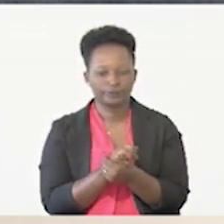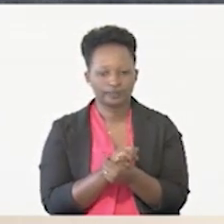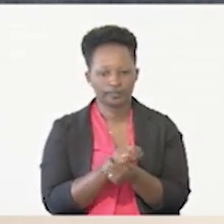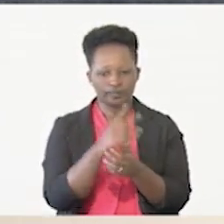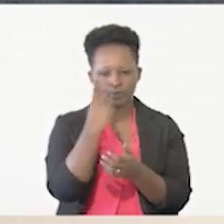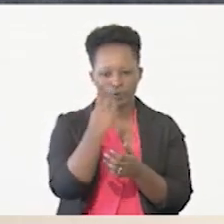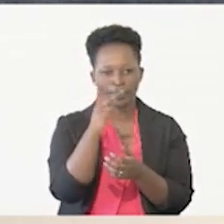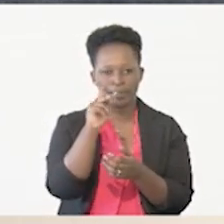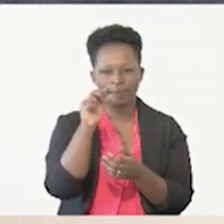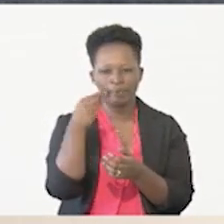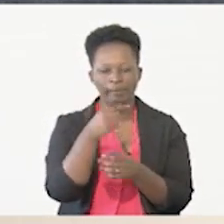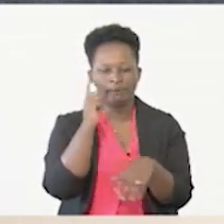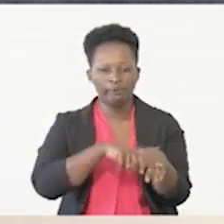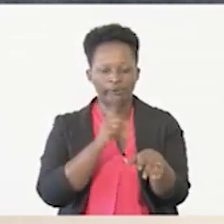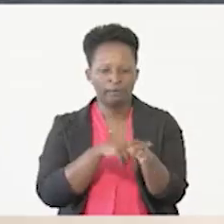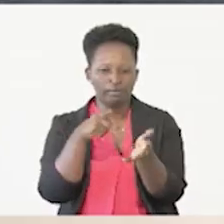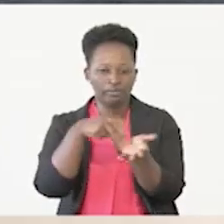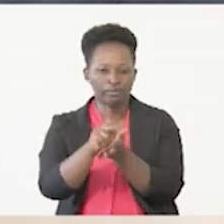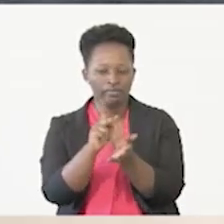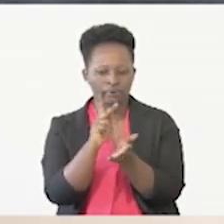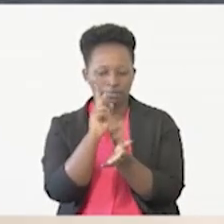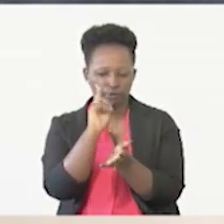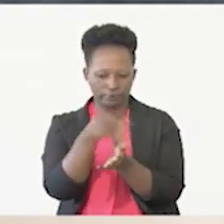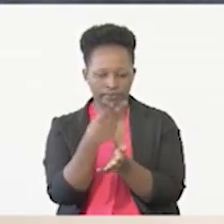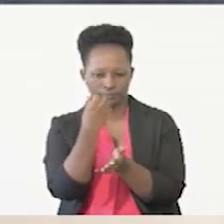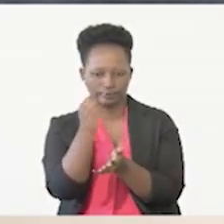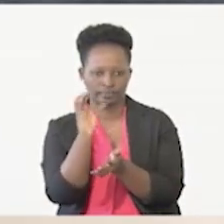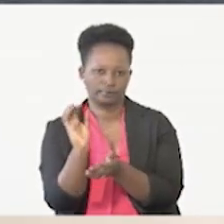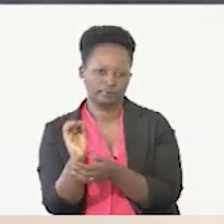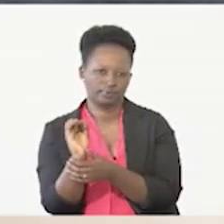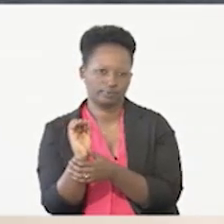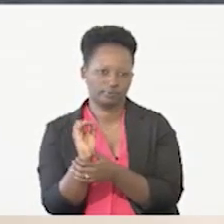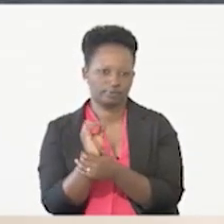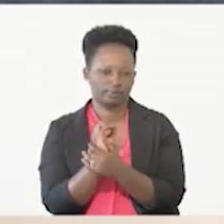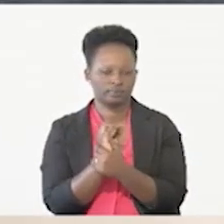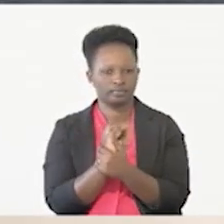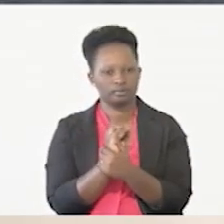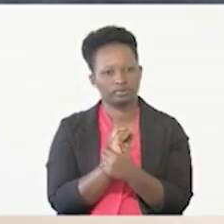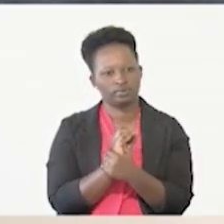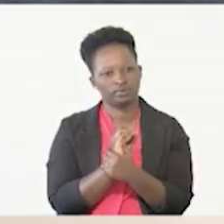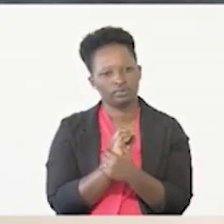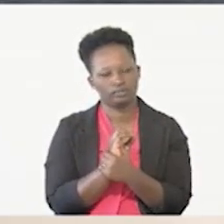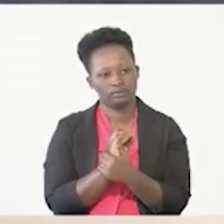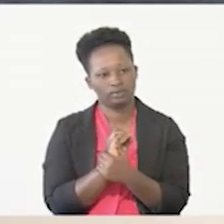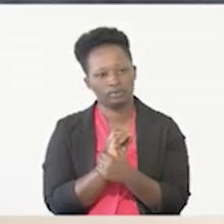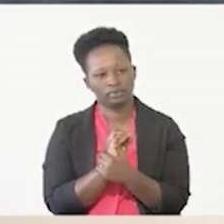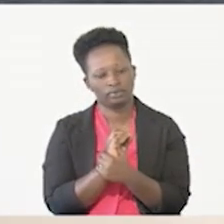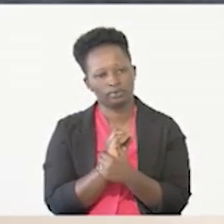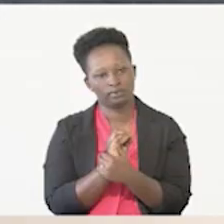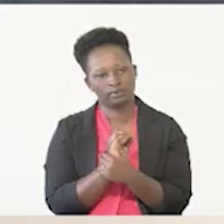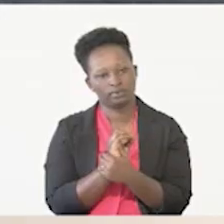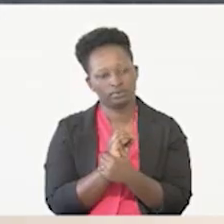2 kilograms when the price is 2,500. When the price increases to 2,500, then he